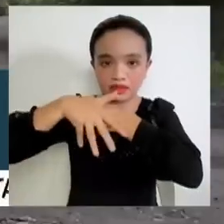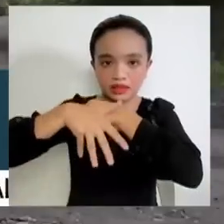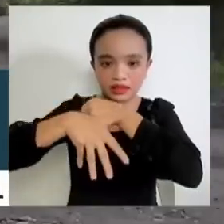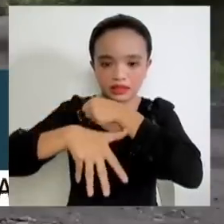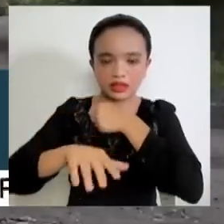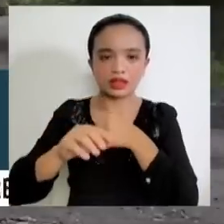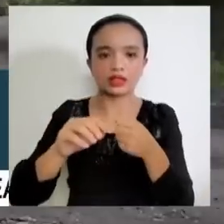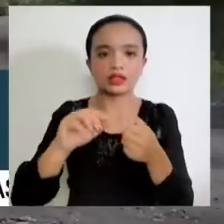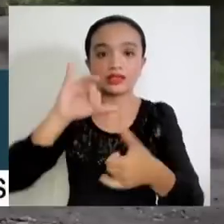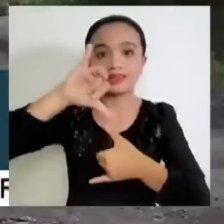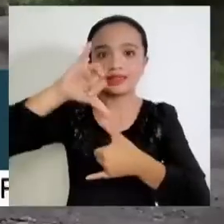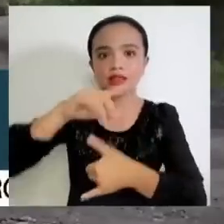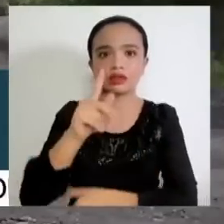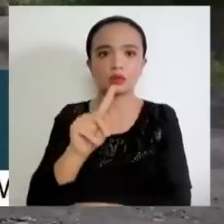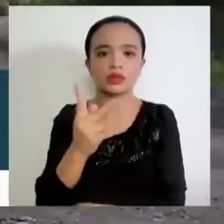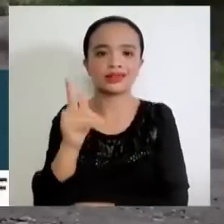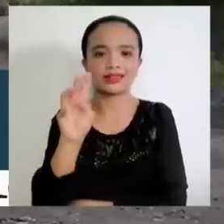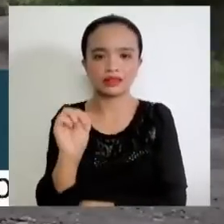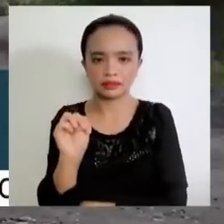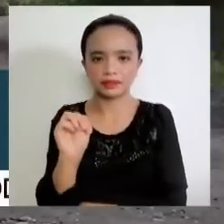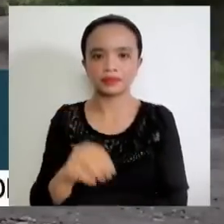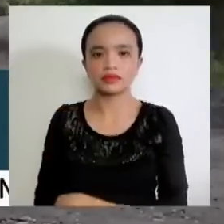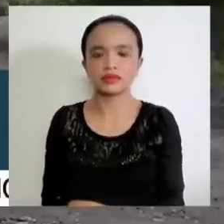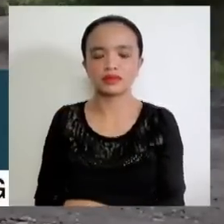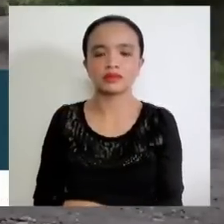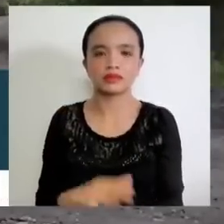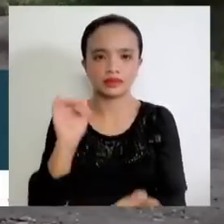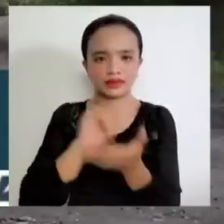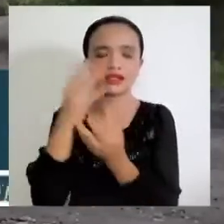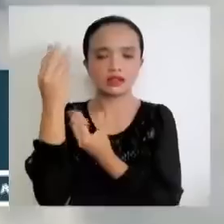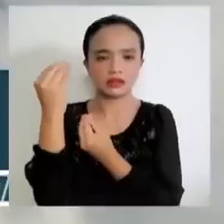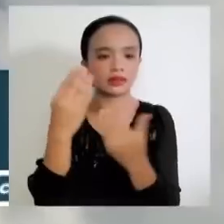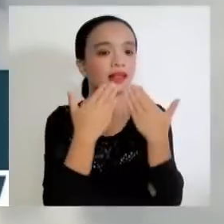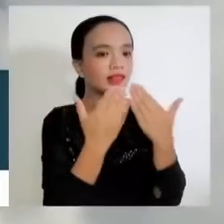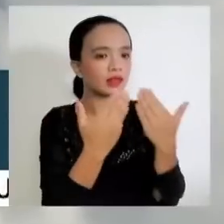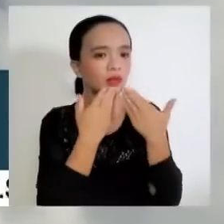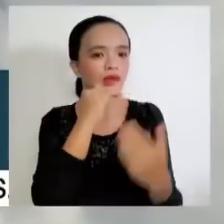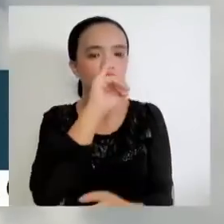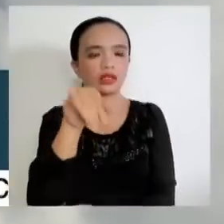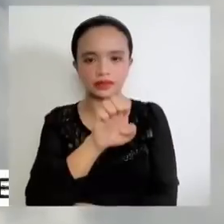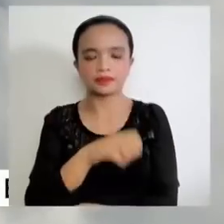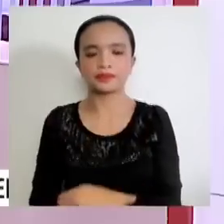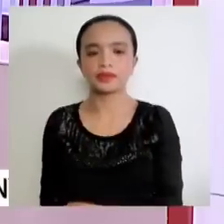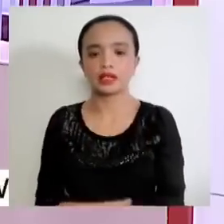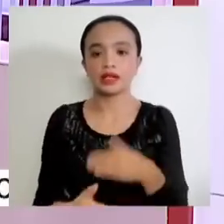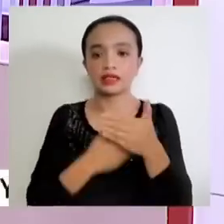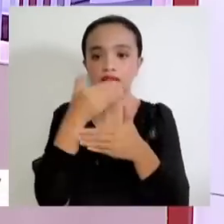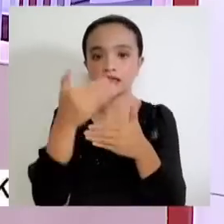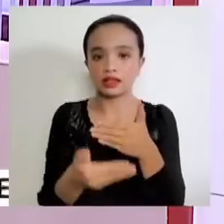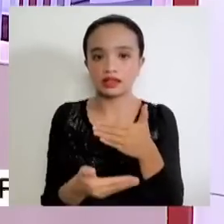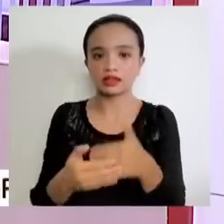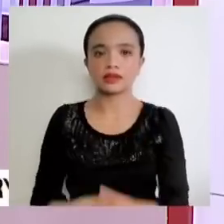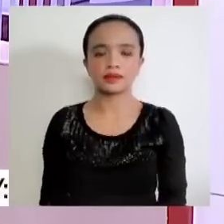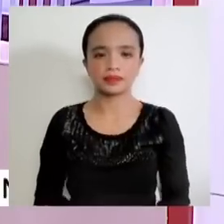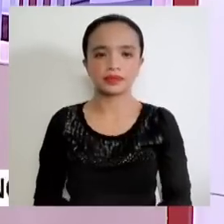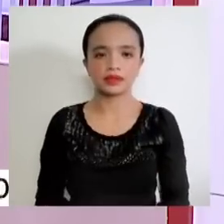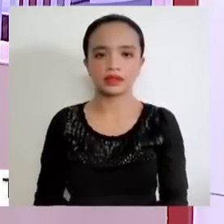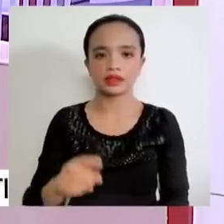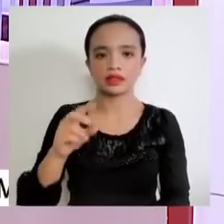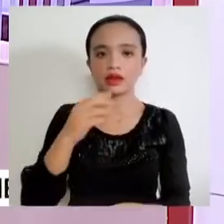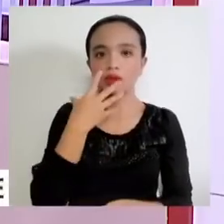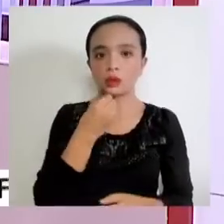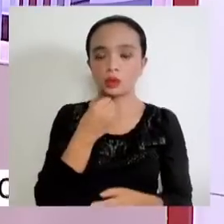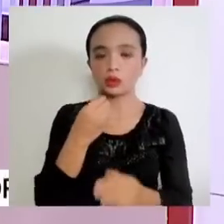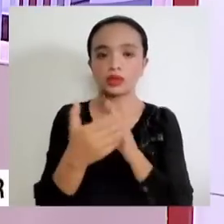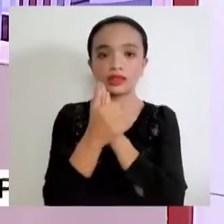in Bunga and Mitigalis. Back to you, Carmina. Thanks a lot. Jose Carretero there joining us on the line. State volcanologists say Mayon volcano is